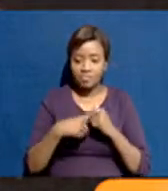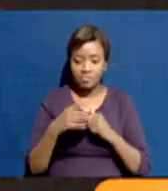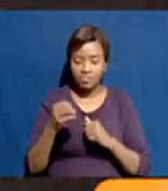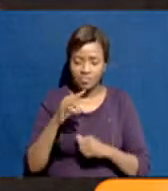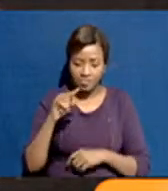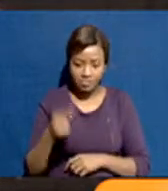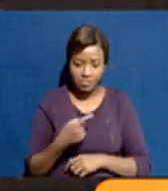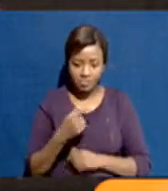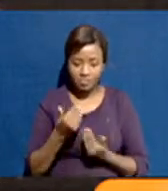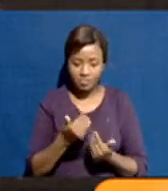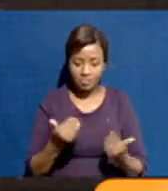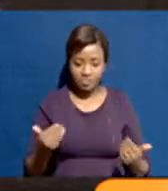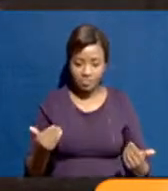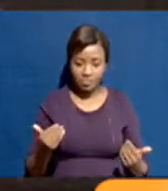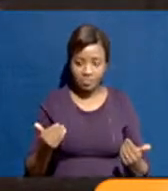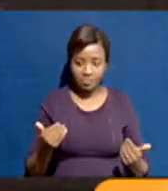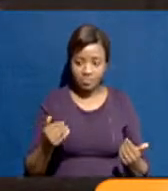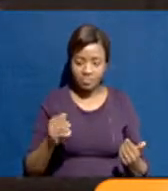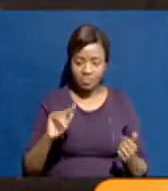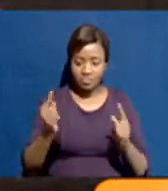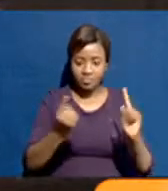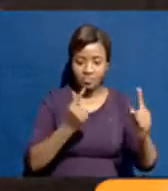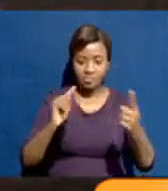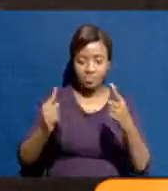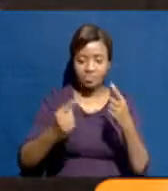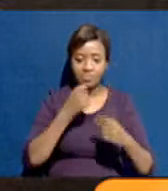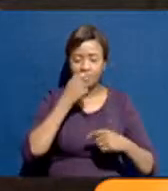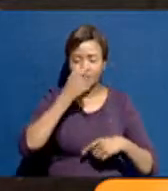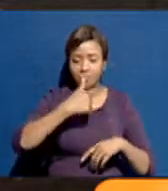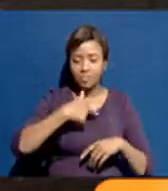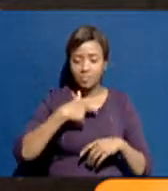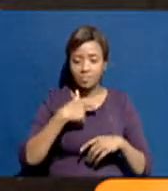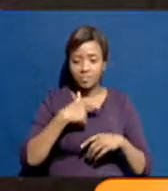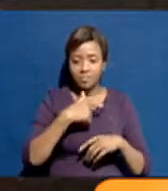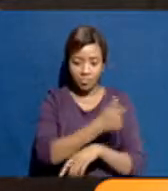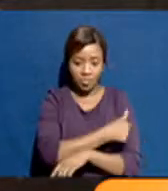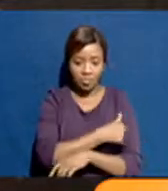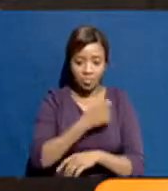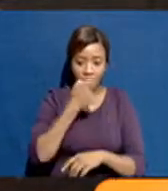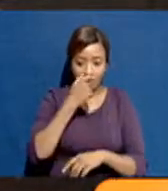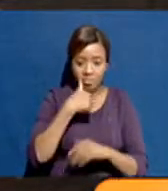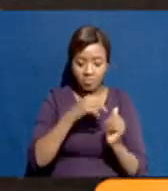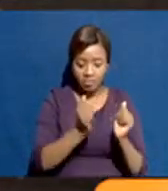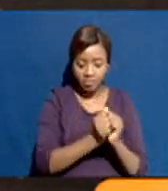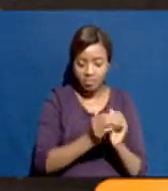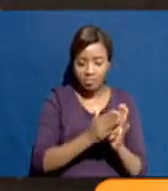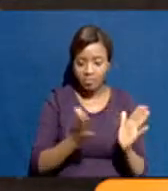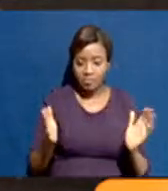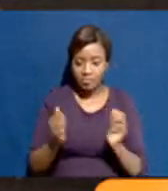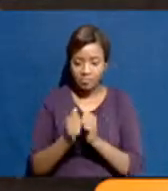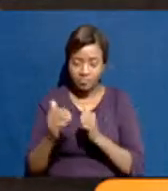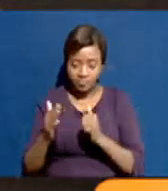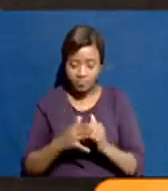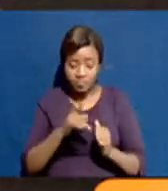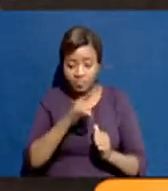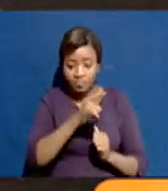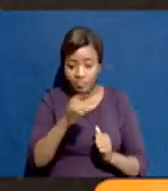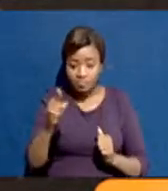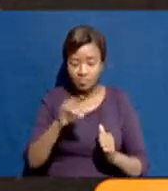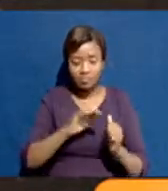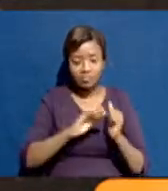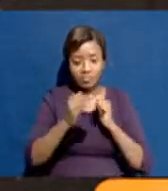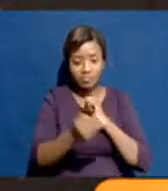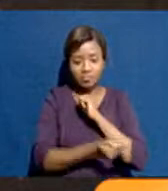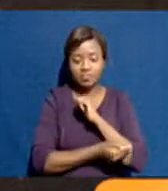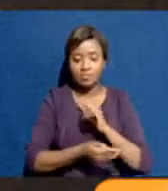260,000 children coming to our clinic between the ages of 10 to 19. And this is the progress we've made actually